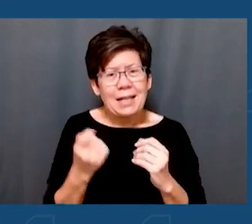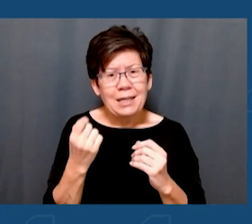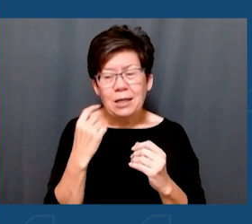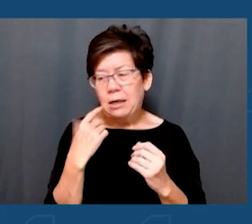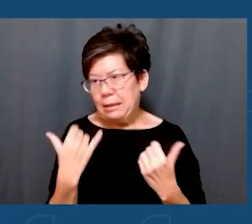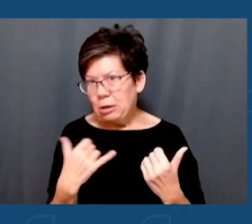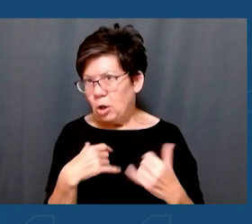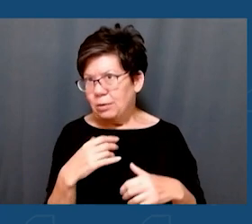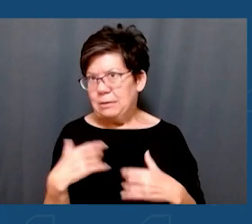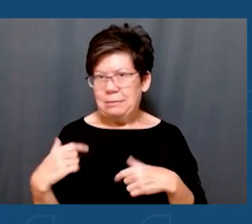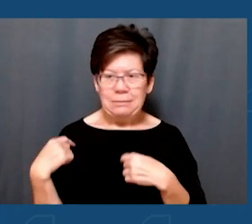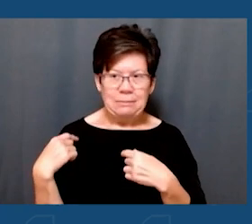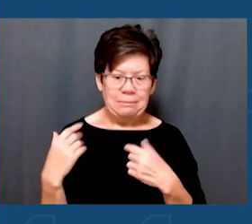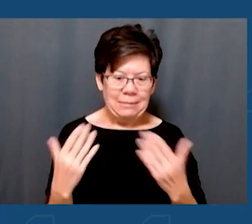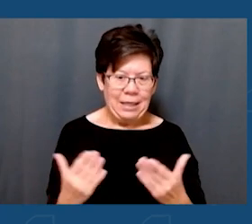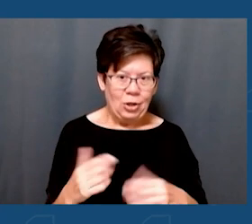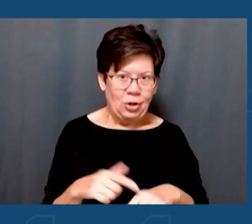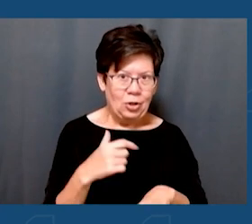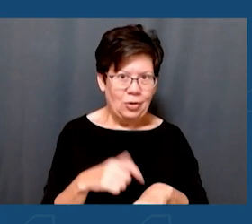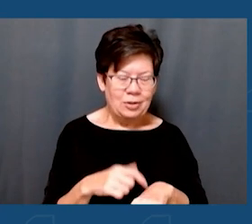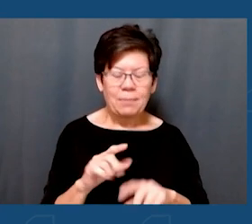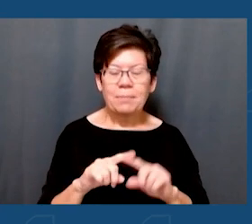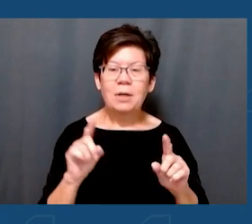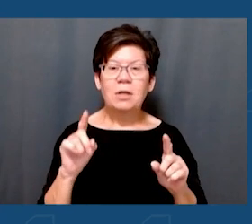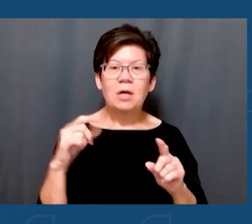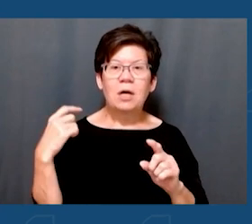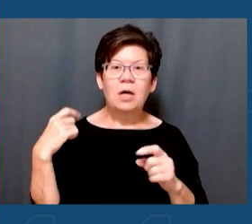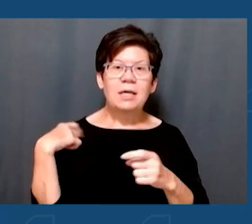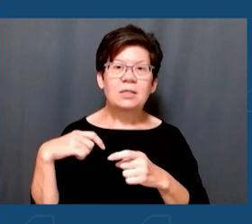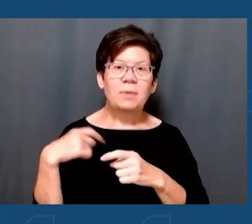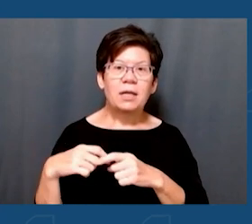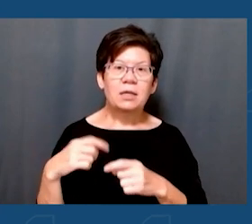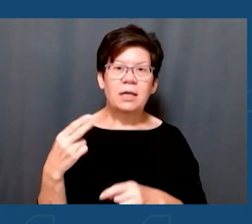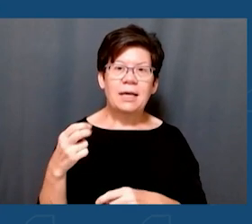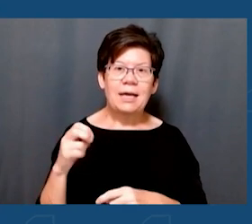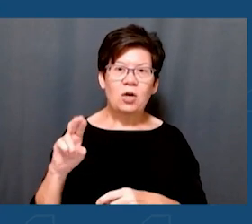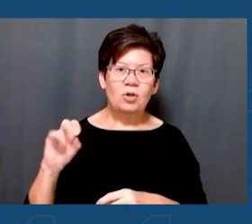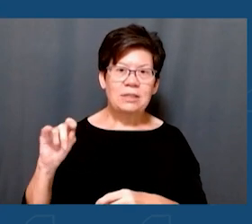time. But to the Hispanic Heritage Council,